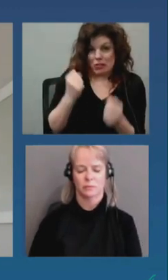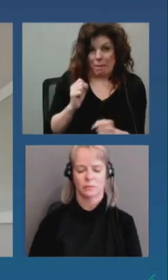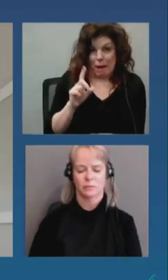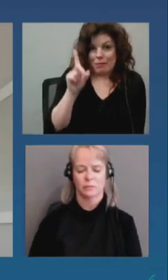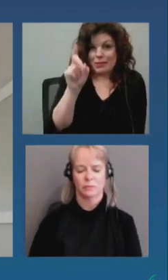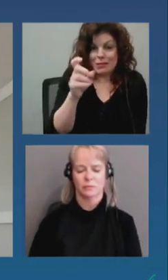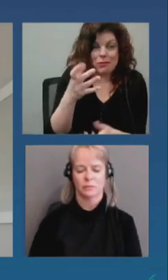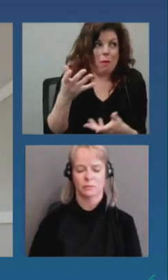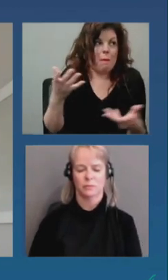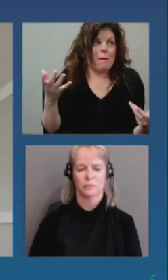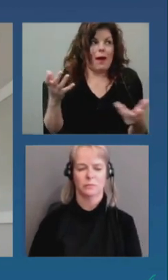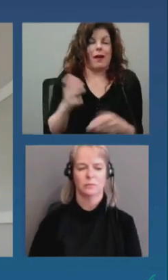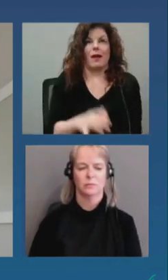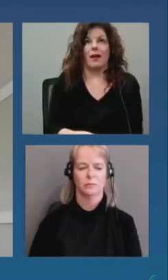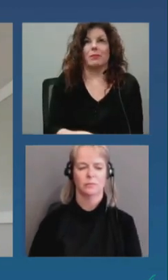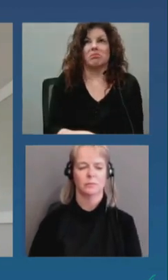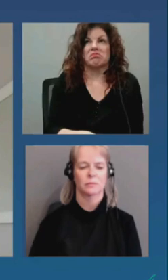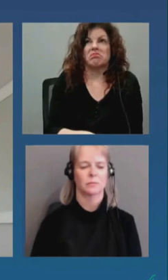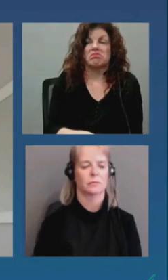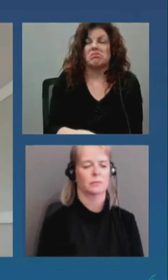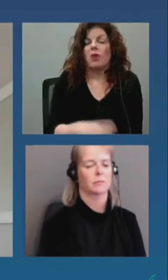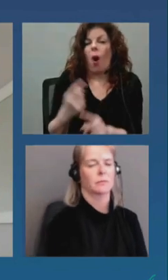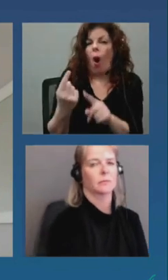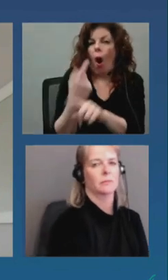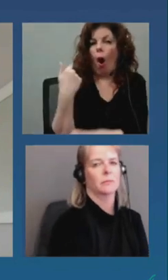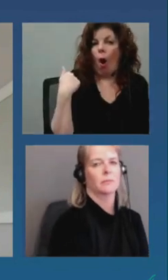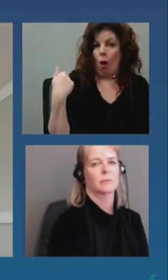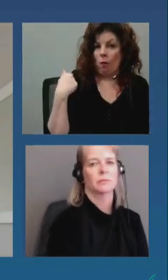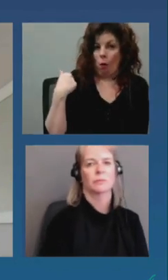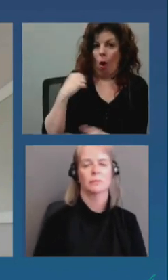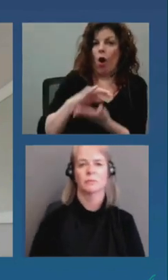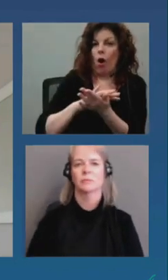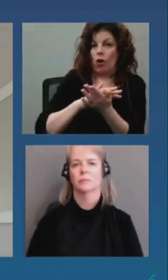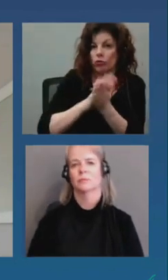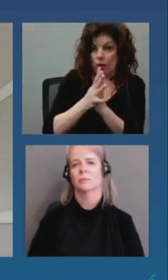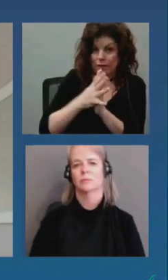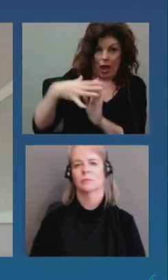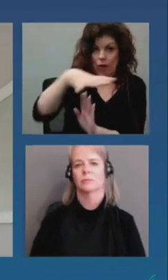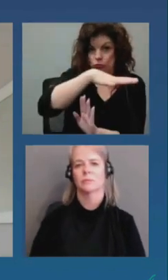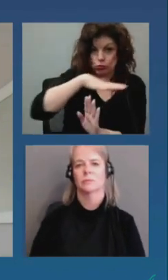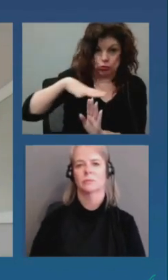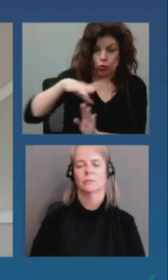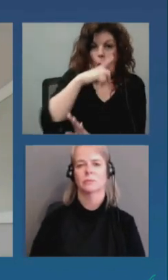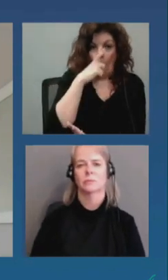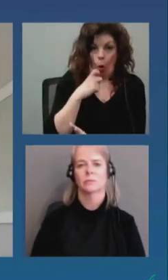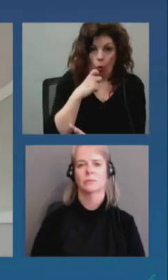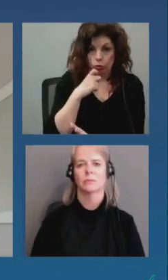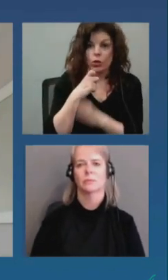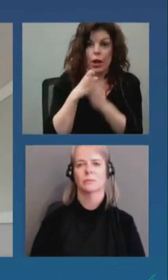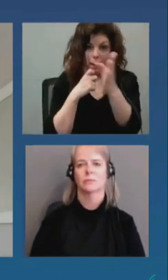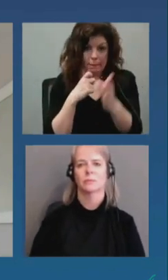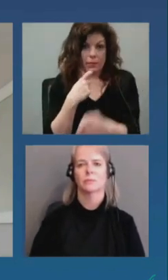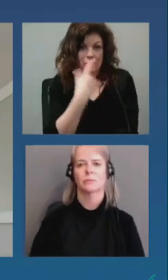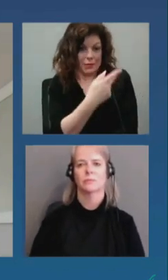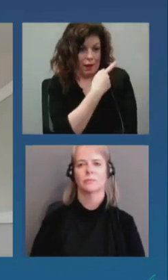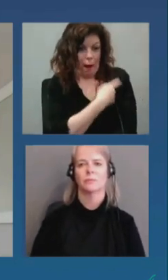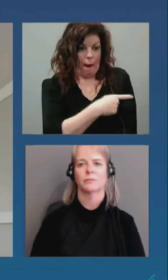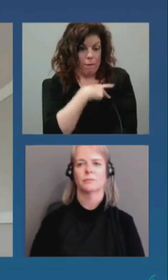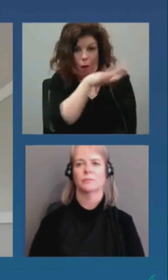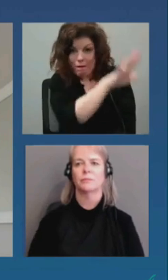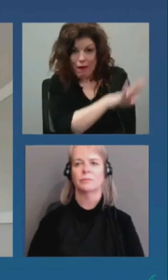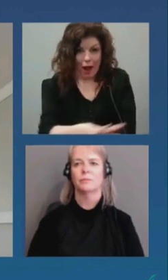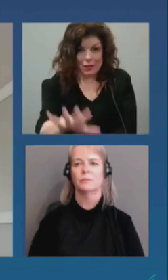considérant qu'il y environ un mois on passait en zone rouge puis on demandait même à la province de de